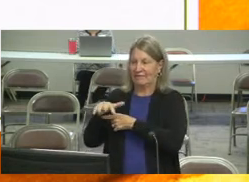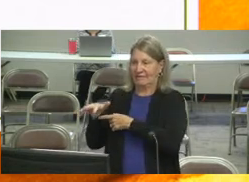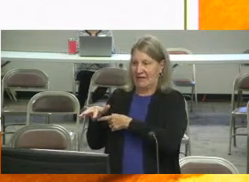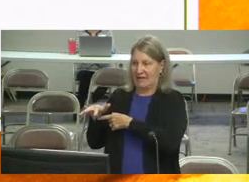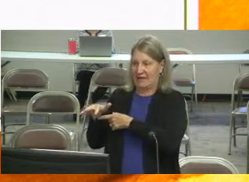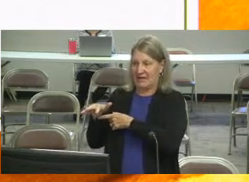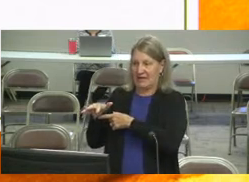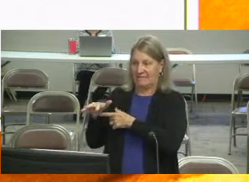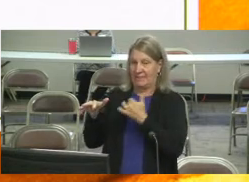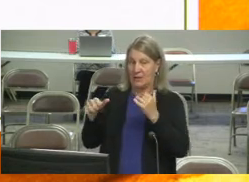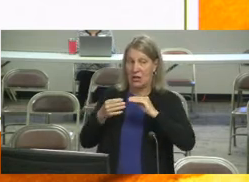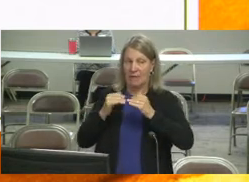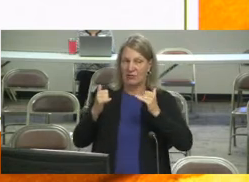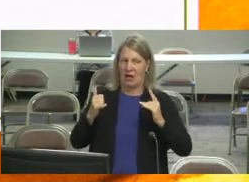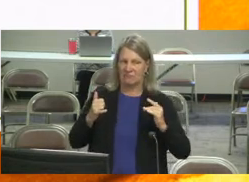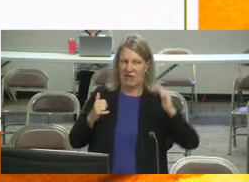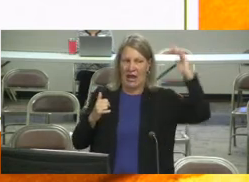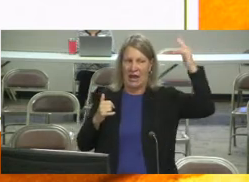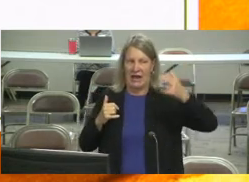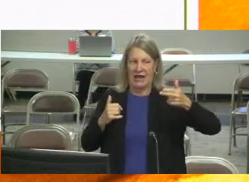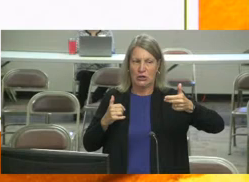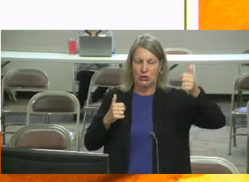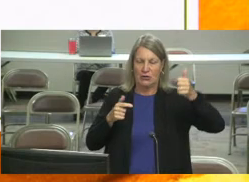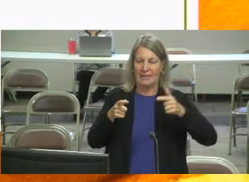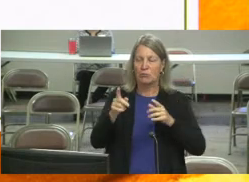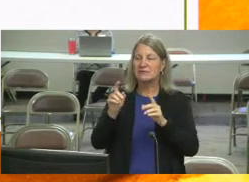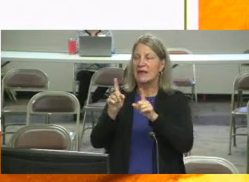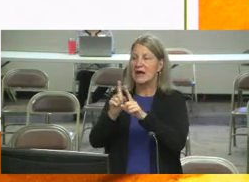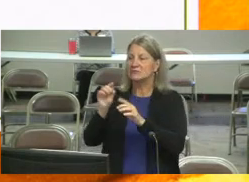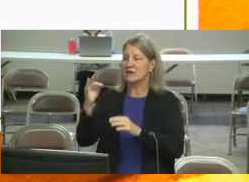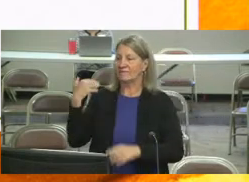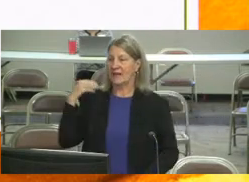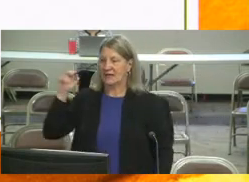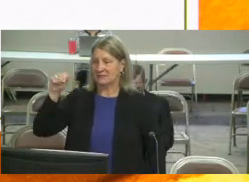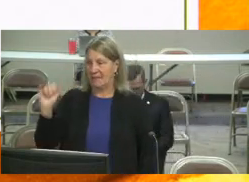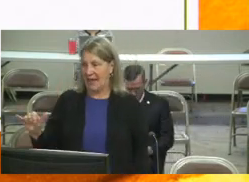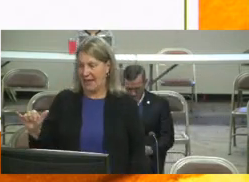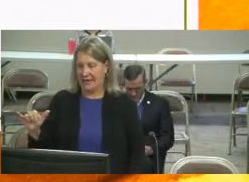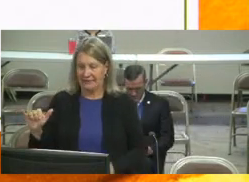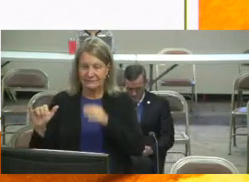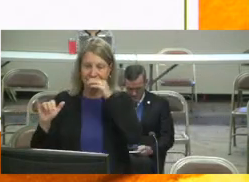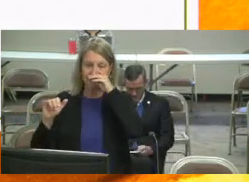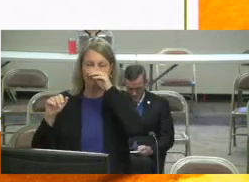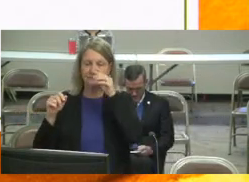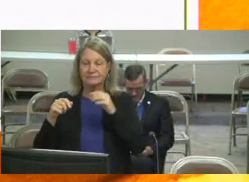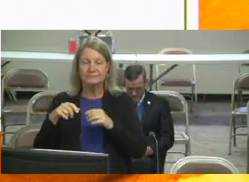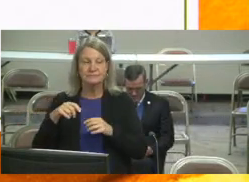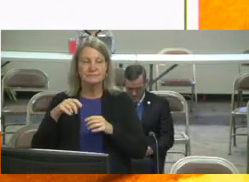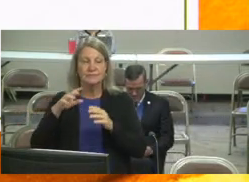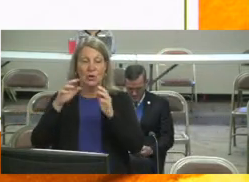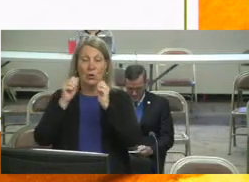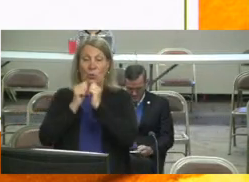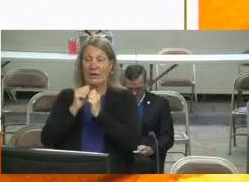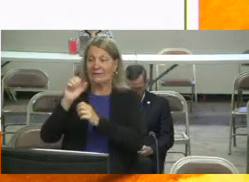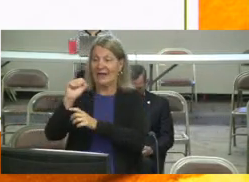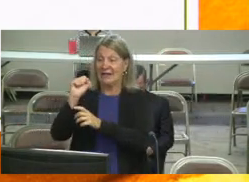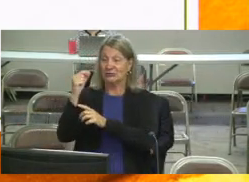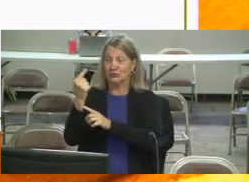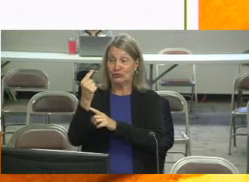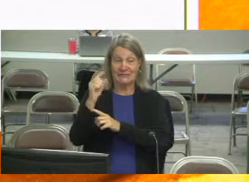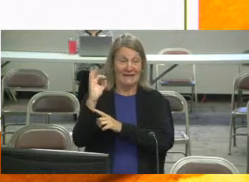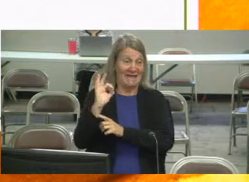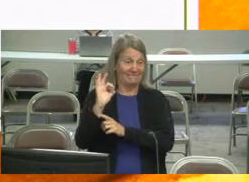provided 155 assessments that number is going up as we speak that was the number as of last